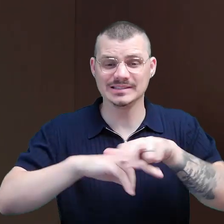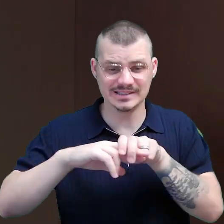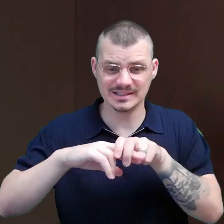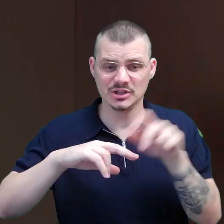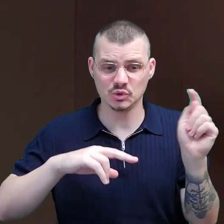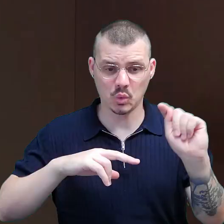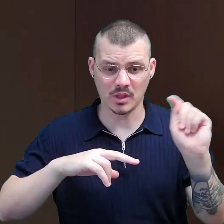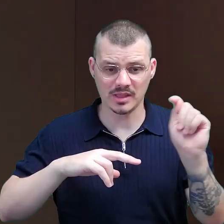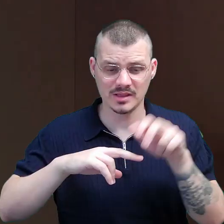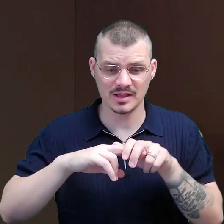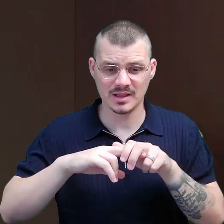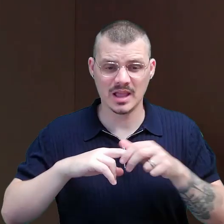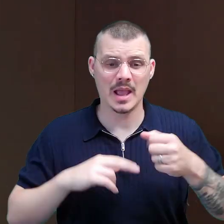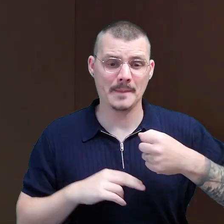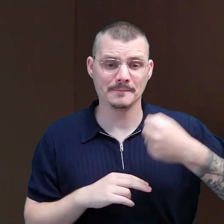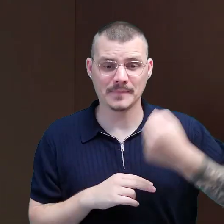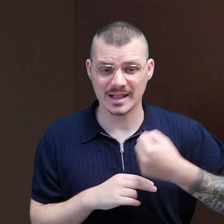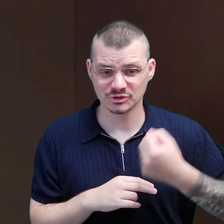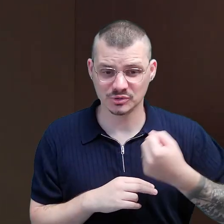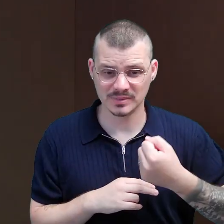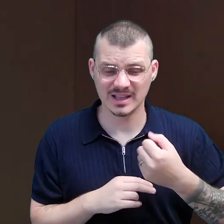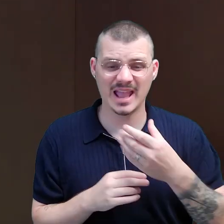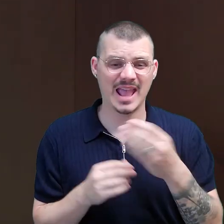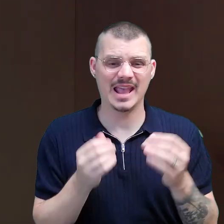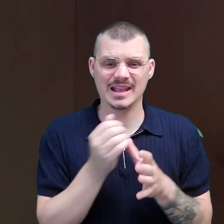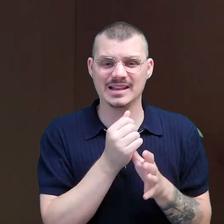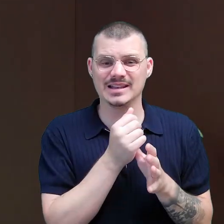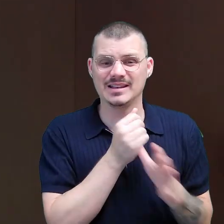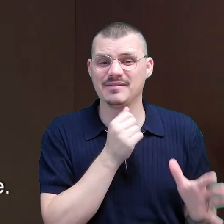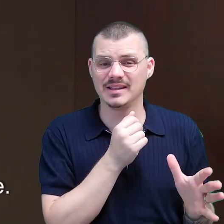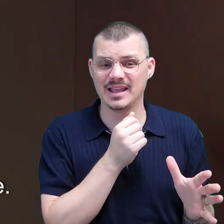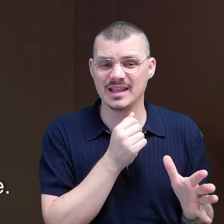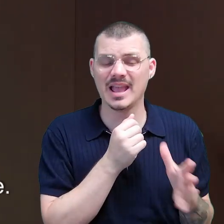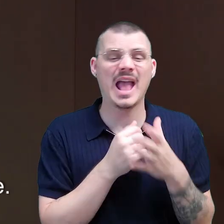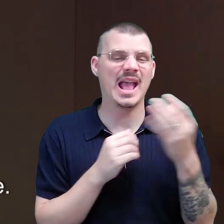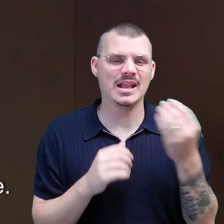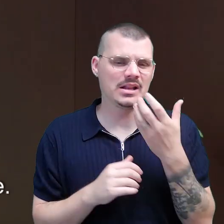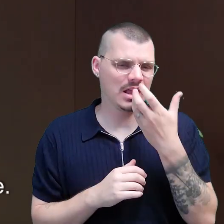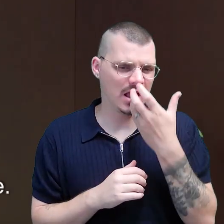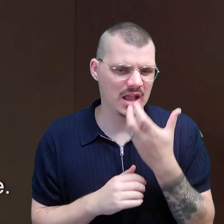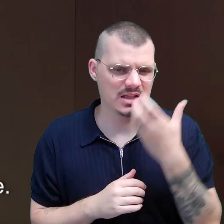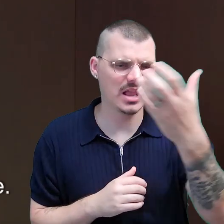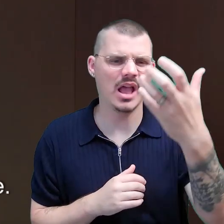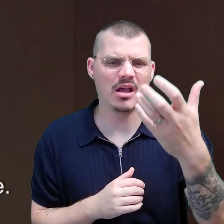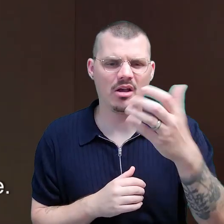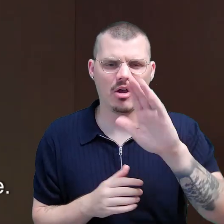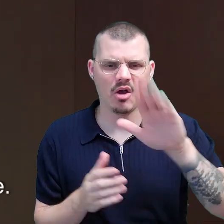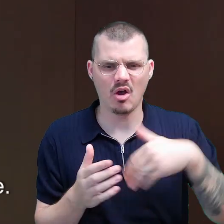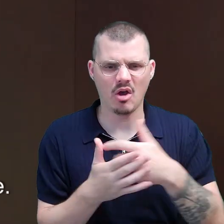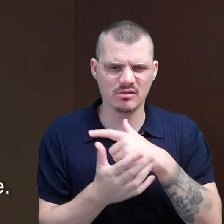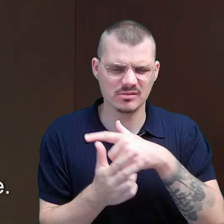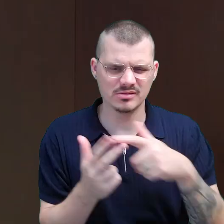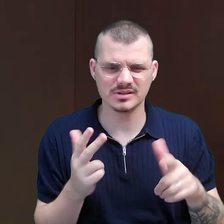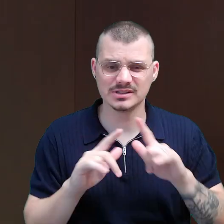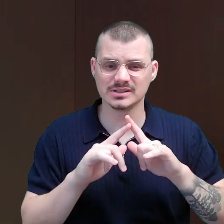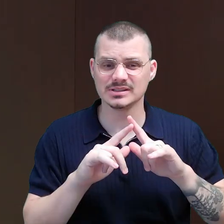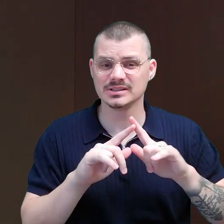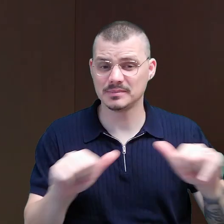toilet, masturbate and defecate and howl in agony all at the same